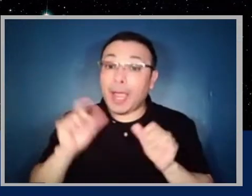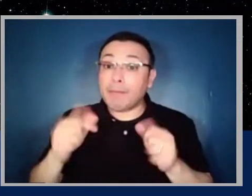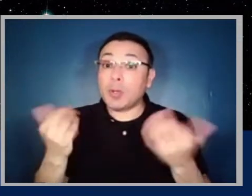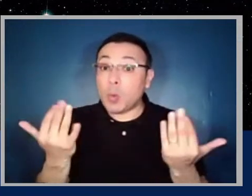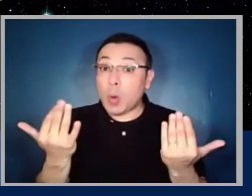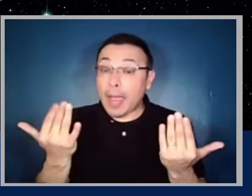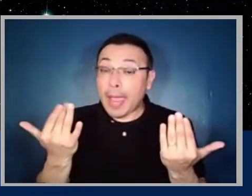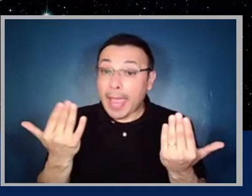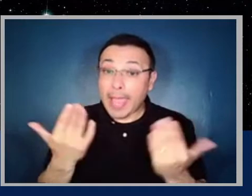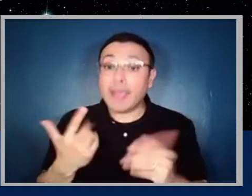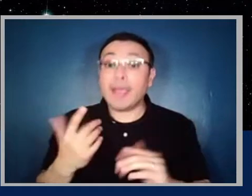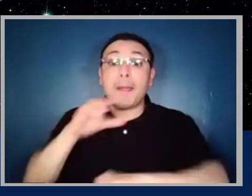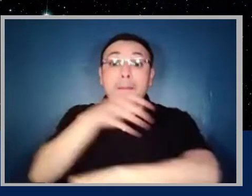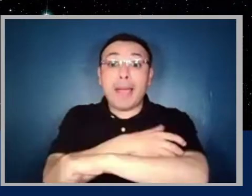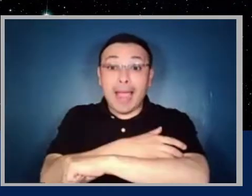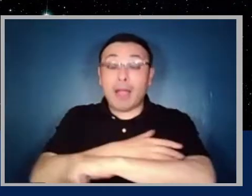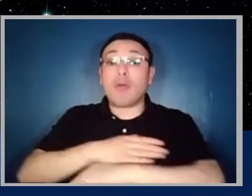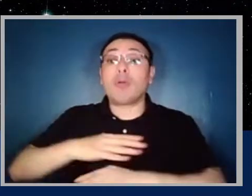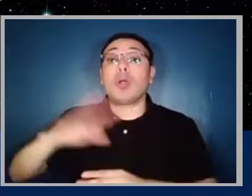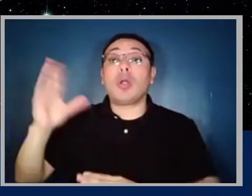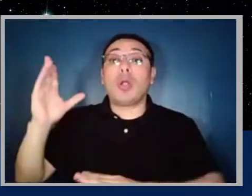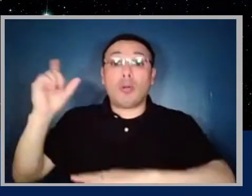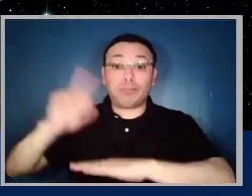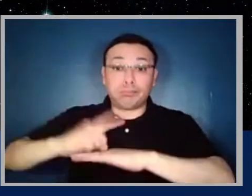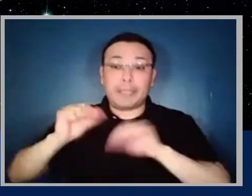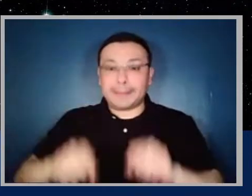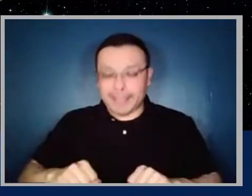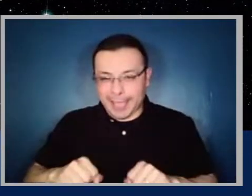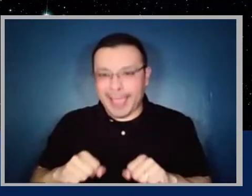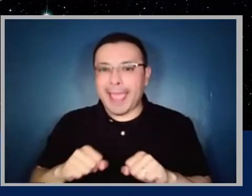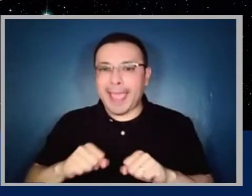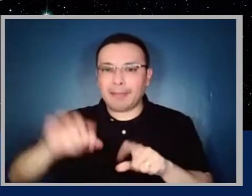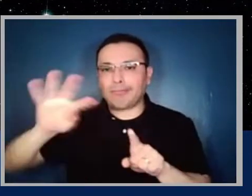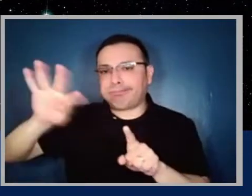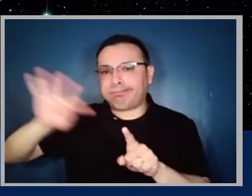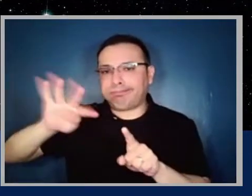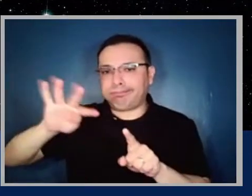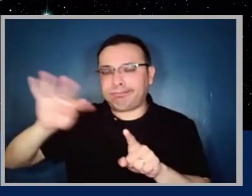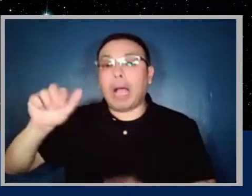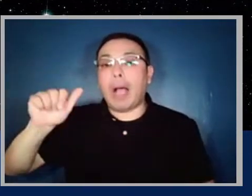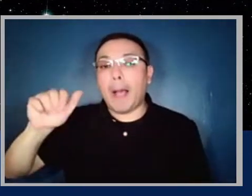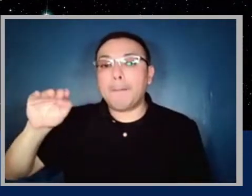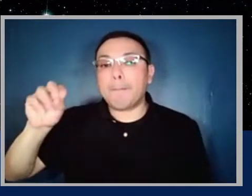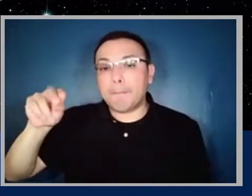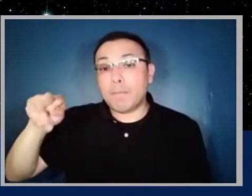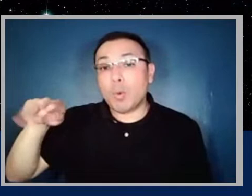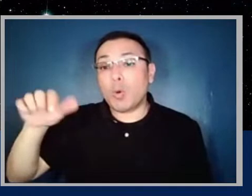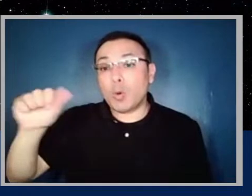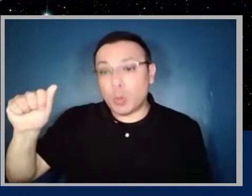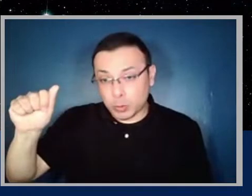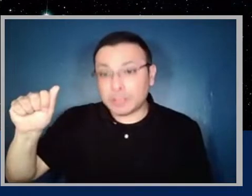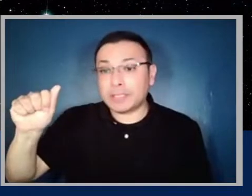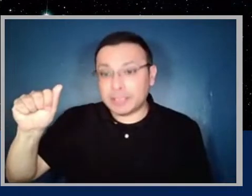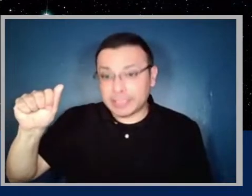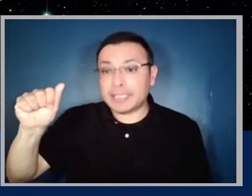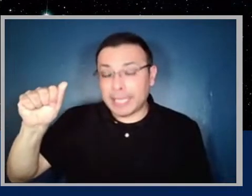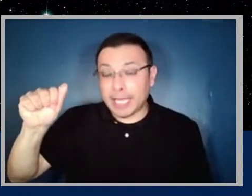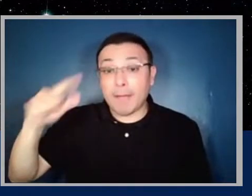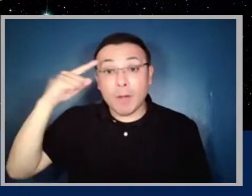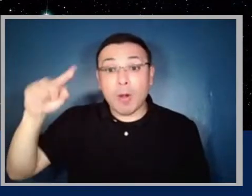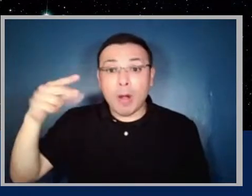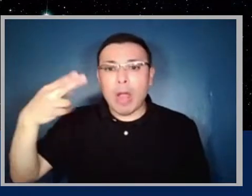is powered down so it stops venting ammonia. Now, Gotcha. Hypers. And when it comes to hypers, we don't